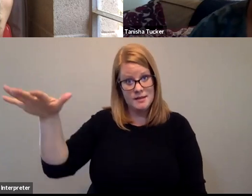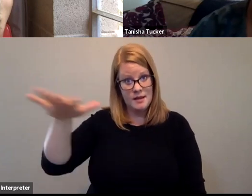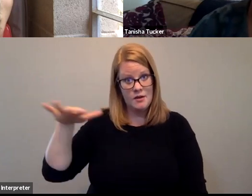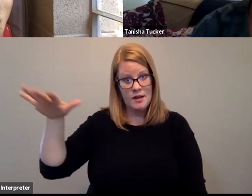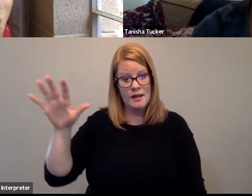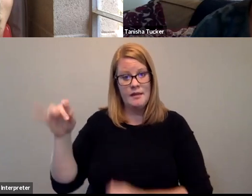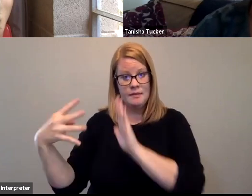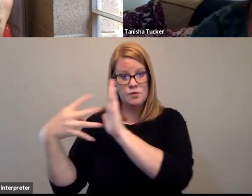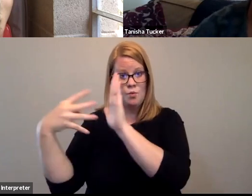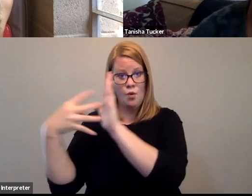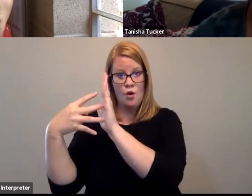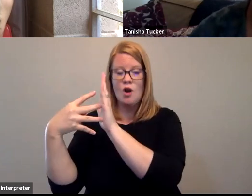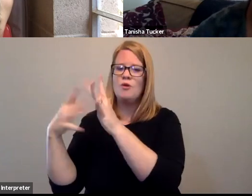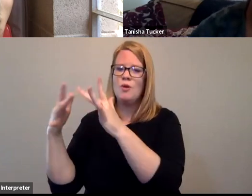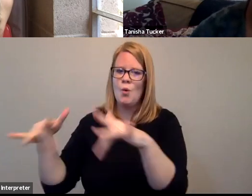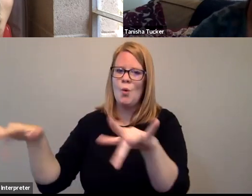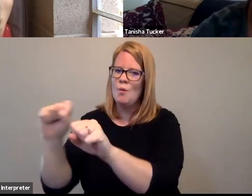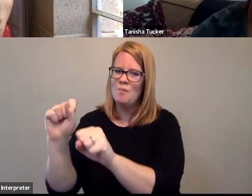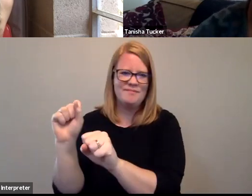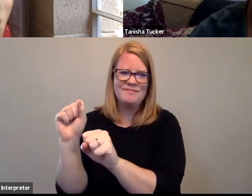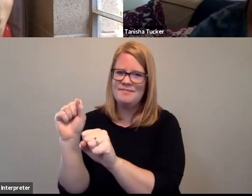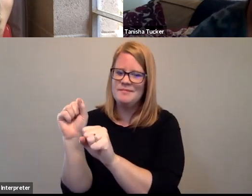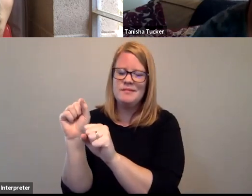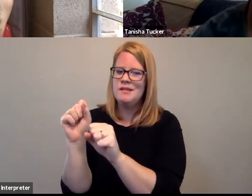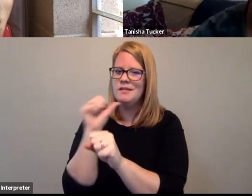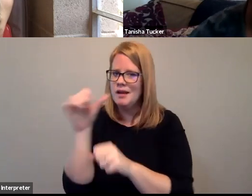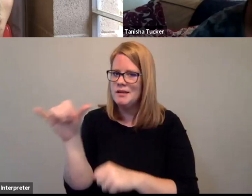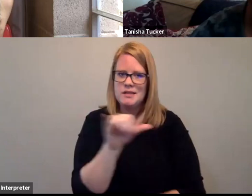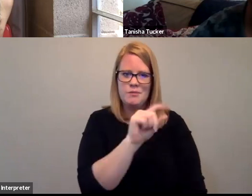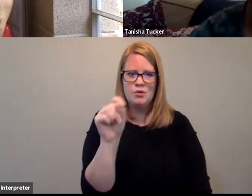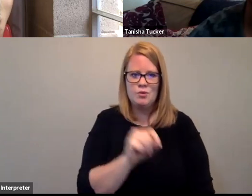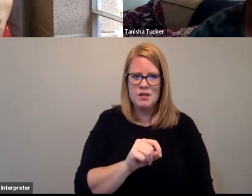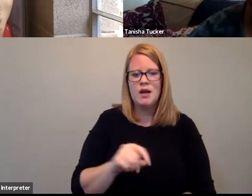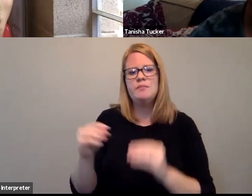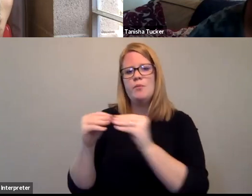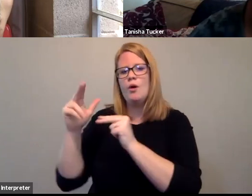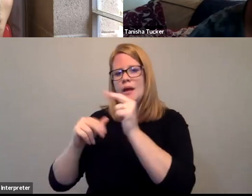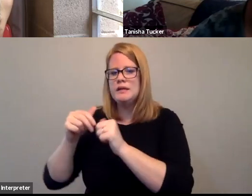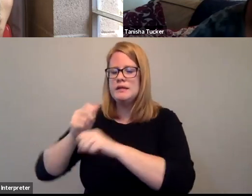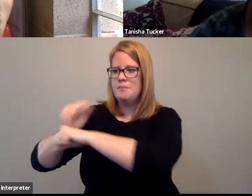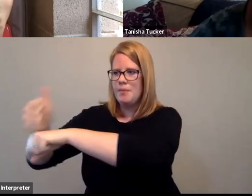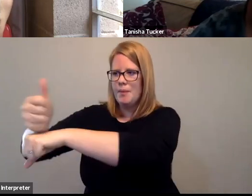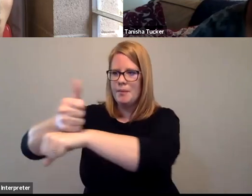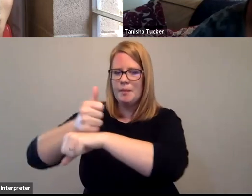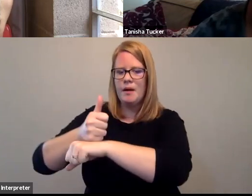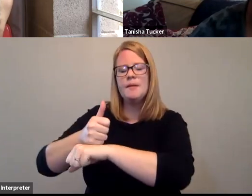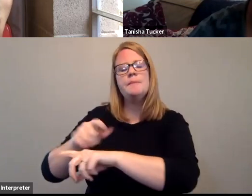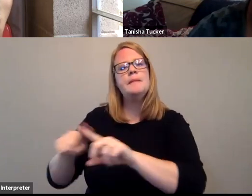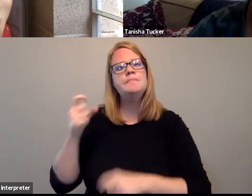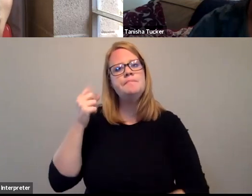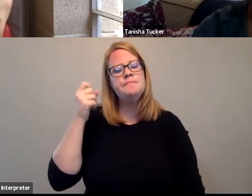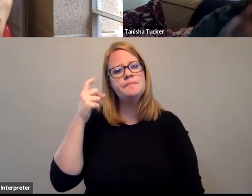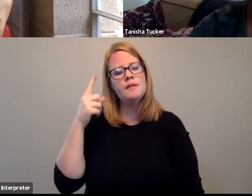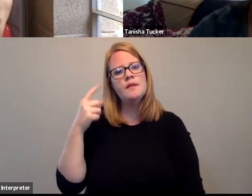an area, they get their areas, they at least know through Gary and through everybody else who showed up with Gary, or I'm going to say his name, Gary, but